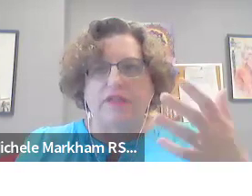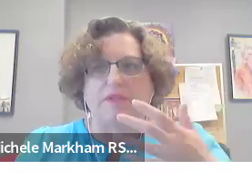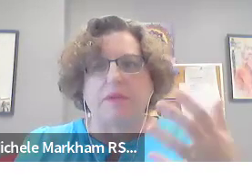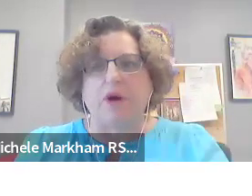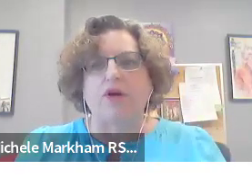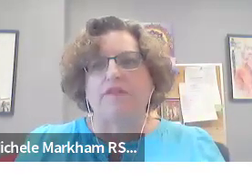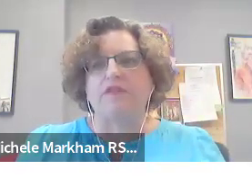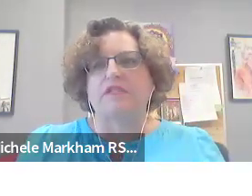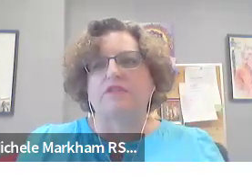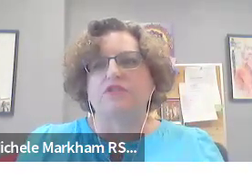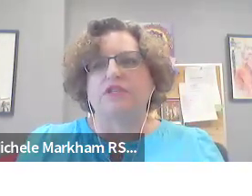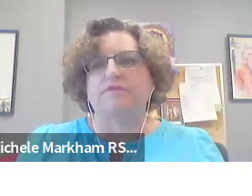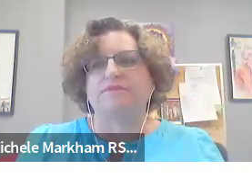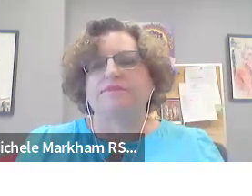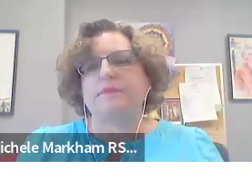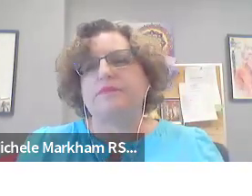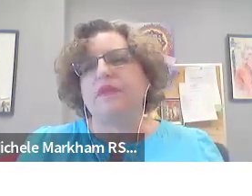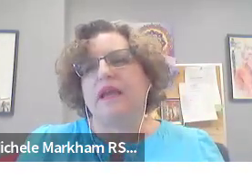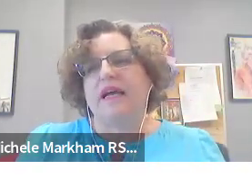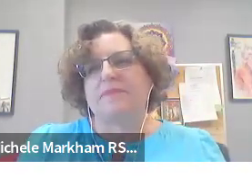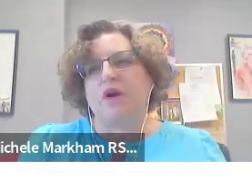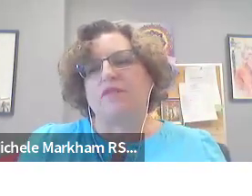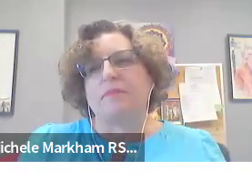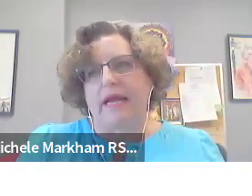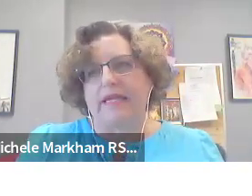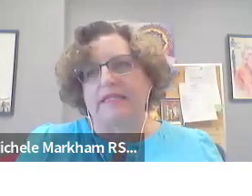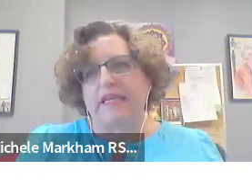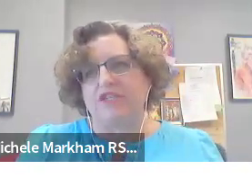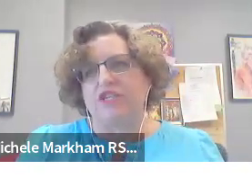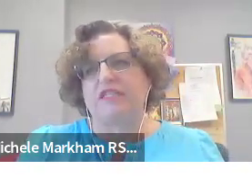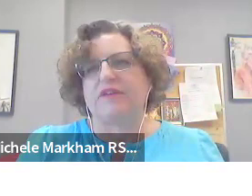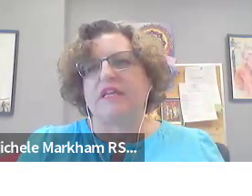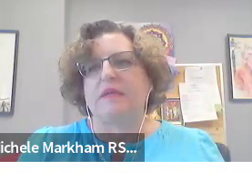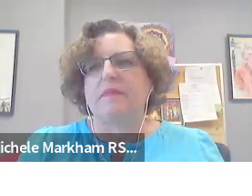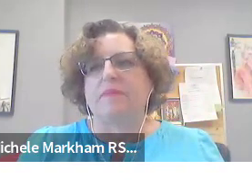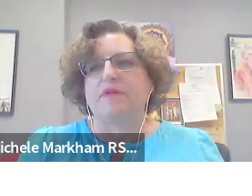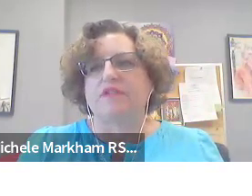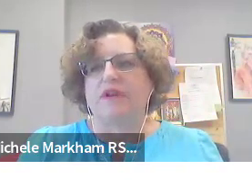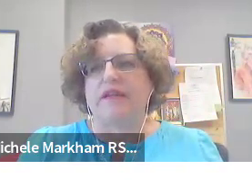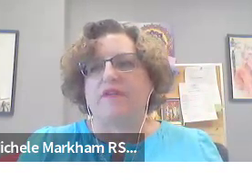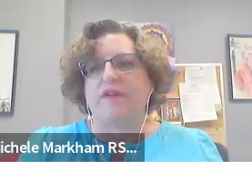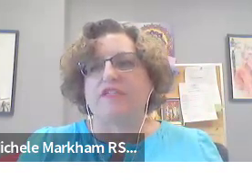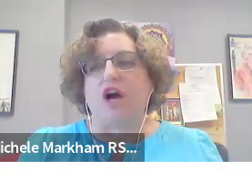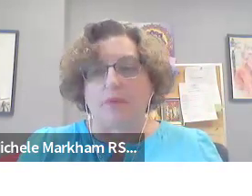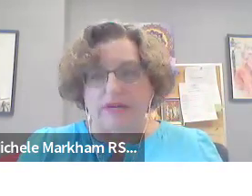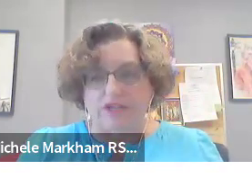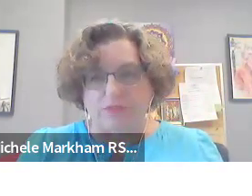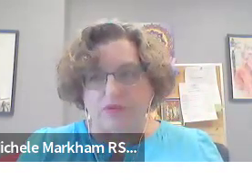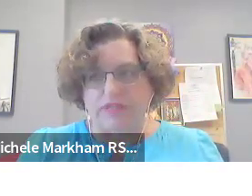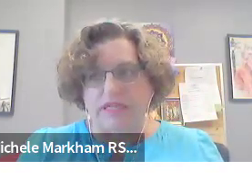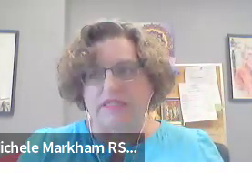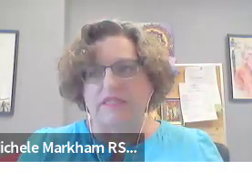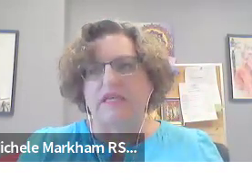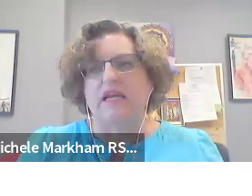engaging them to be part of the solution. As part of the planning stage, steering committee members created various